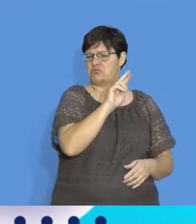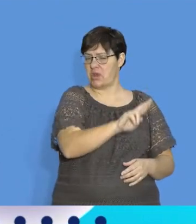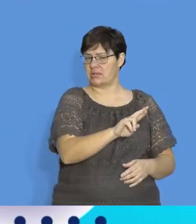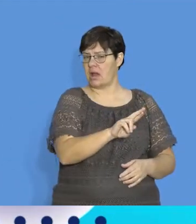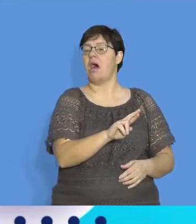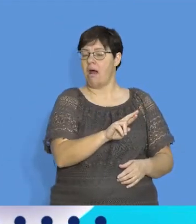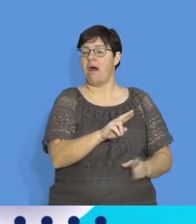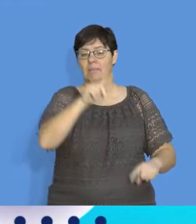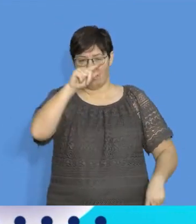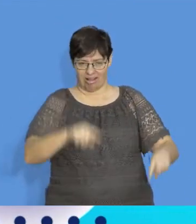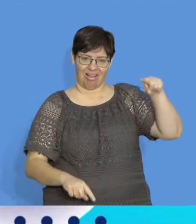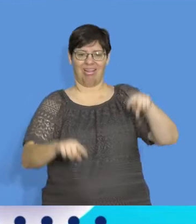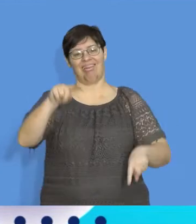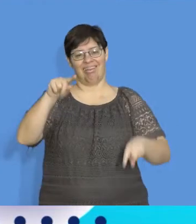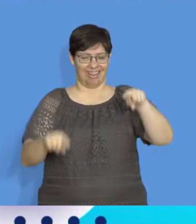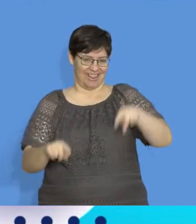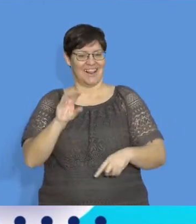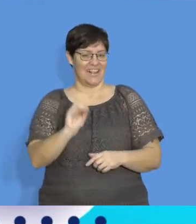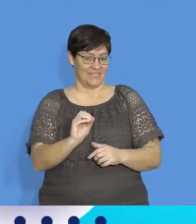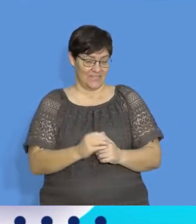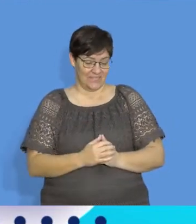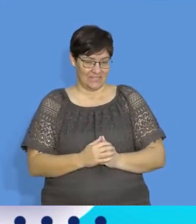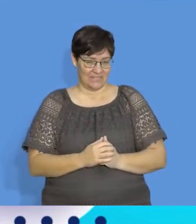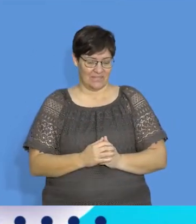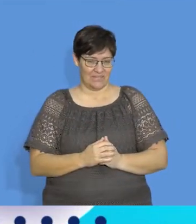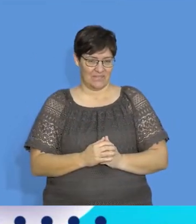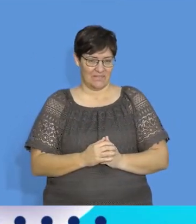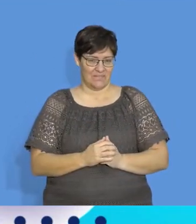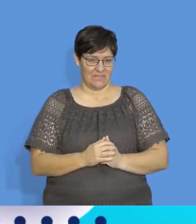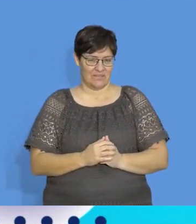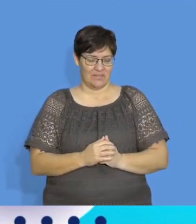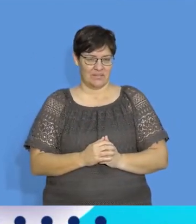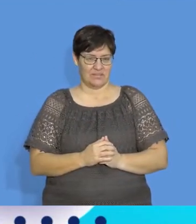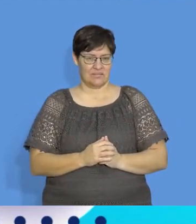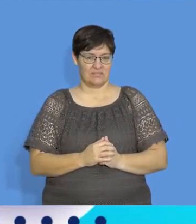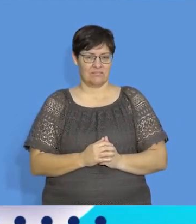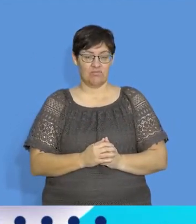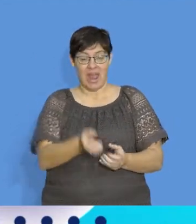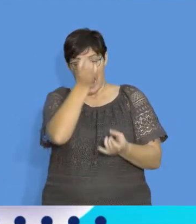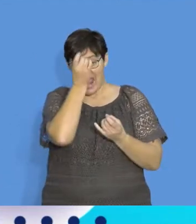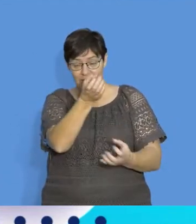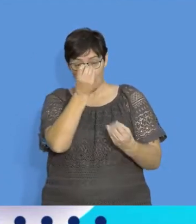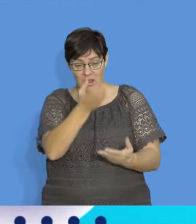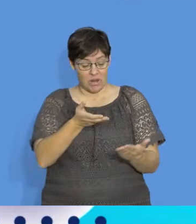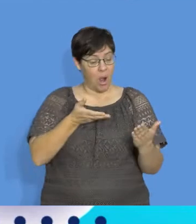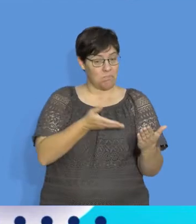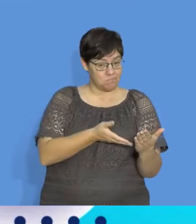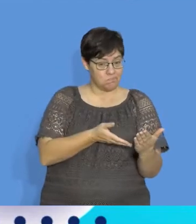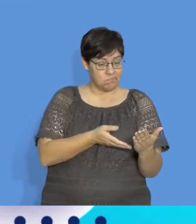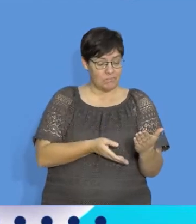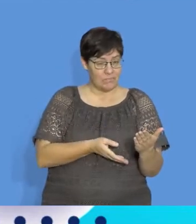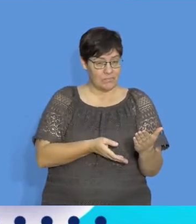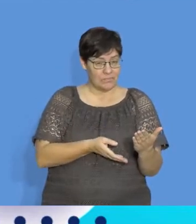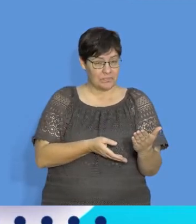that fluctuates with time. Okay, so if we have lots of data meaning